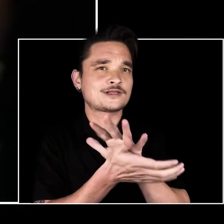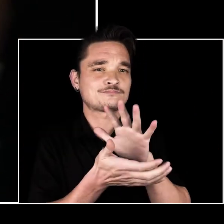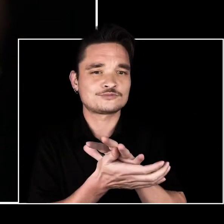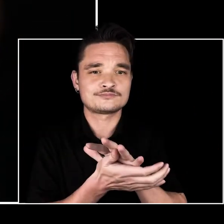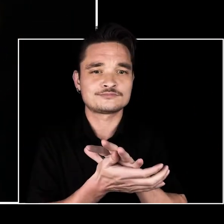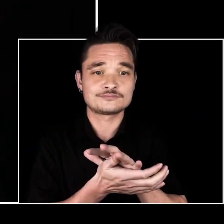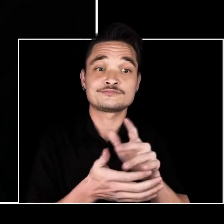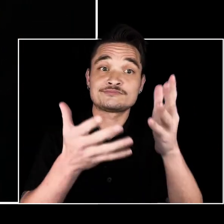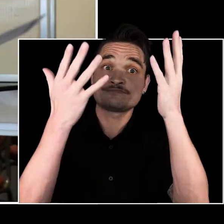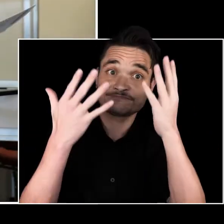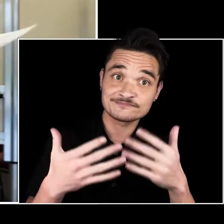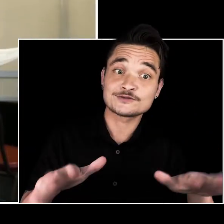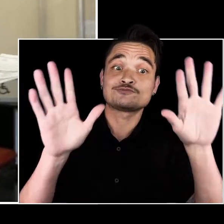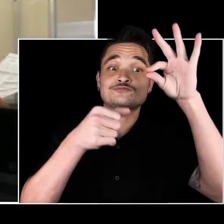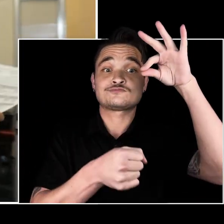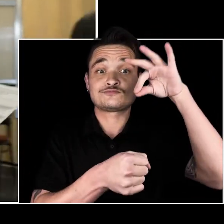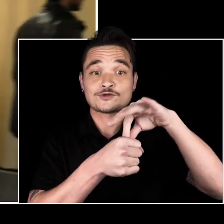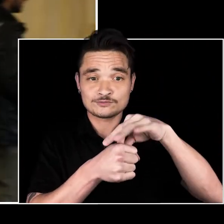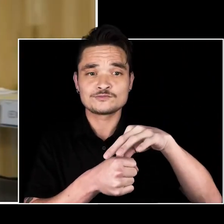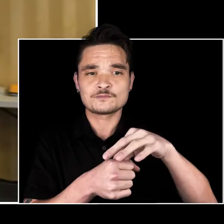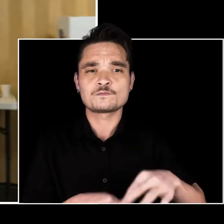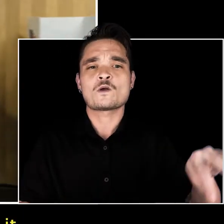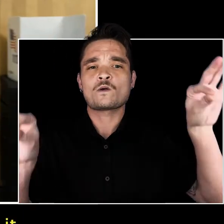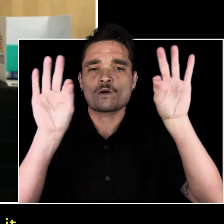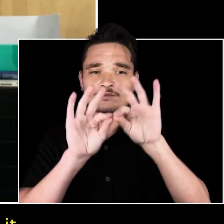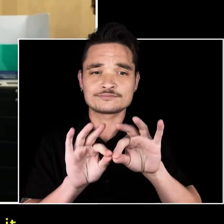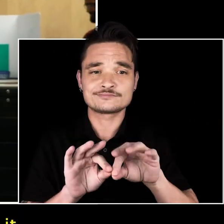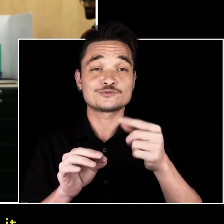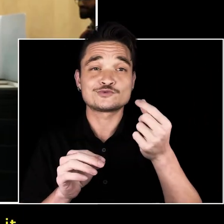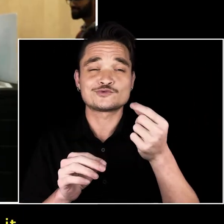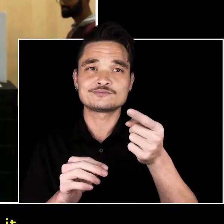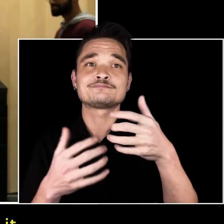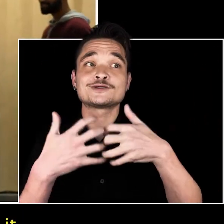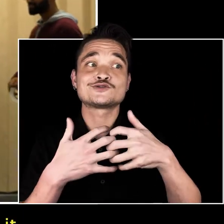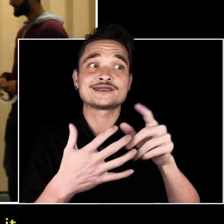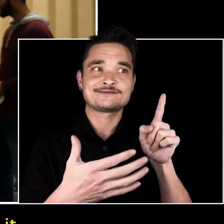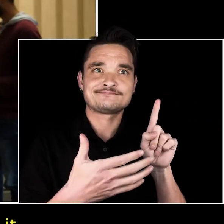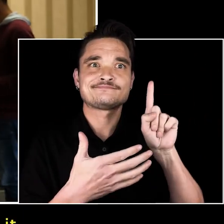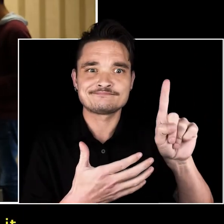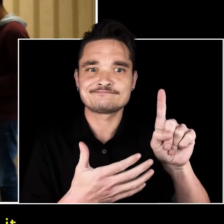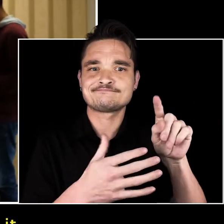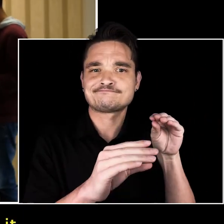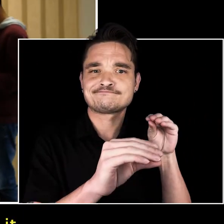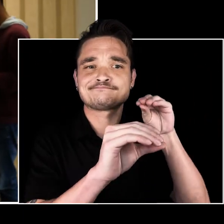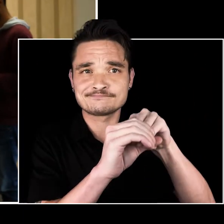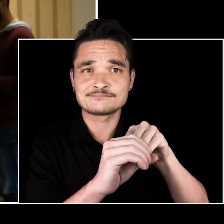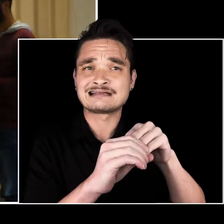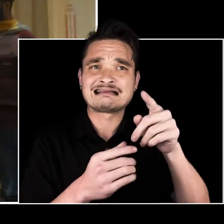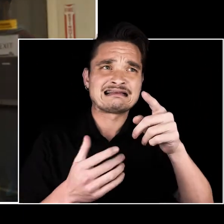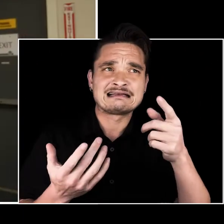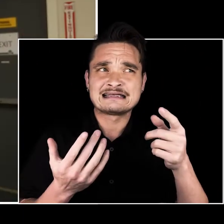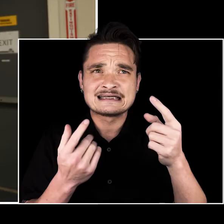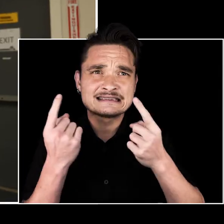of paper. Once you have completed voting the ballot, you will take your ballot and feed it into the vote tabulator machine. A